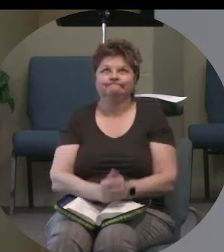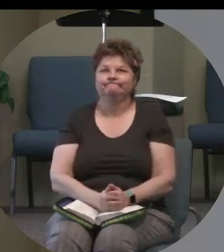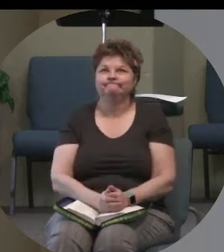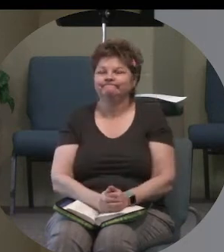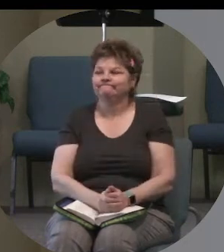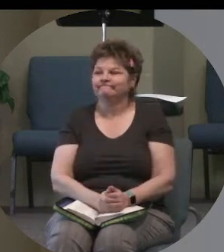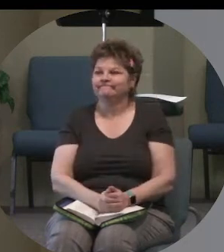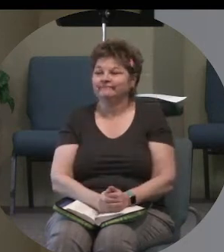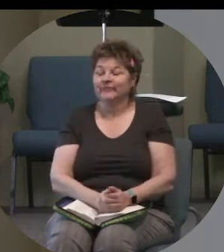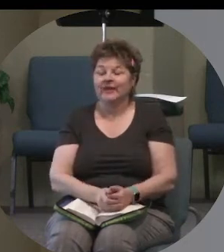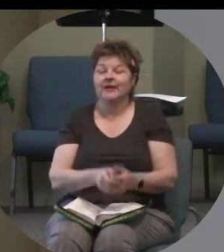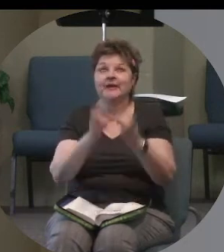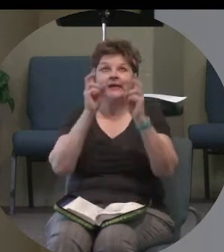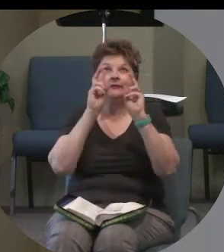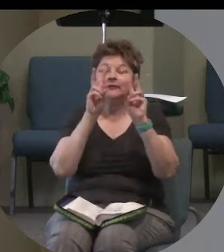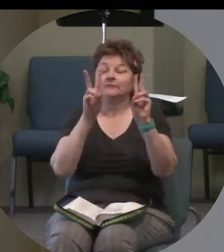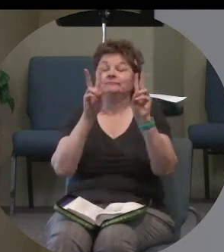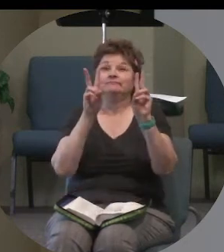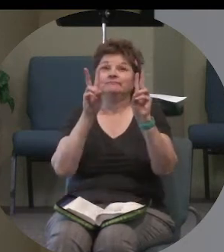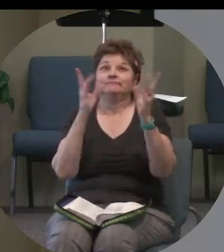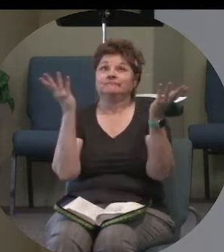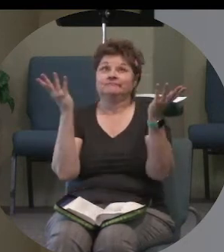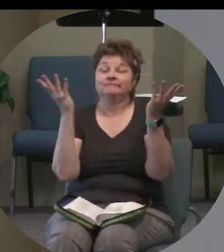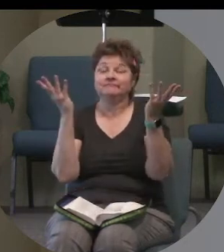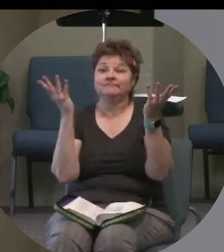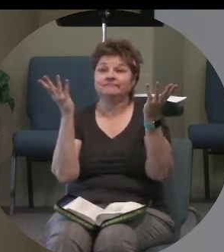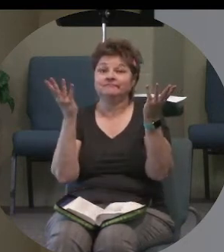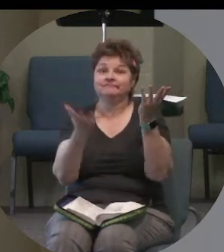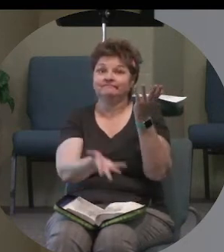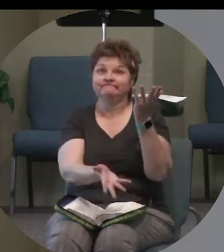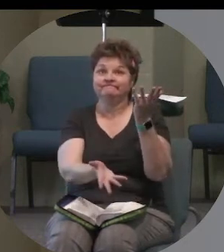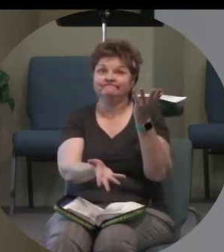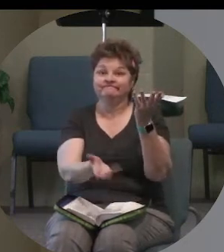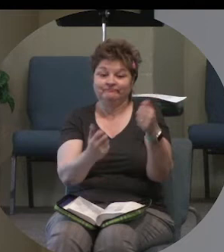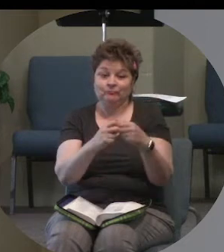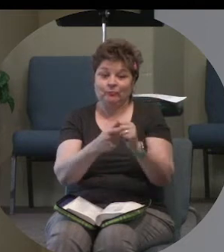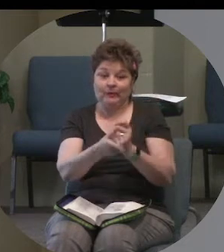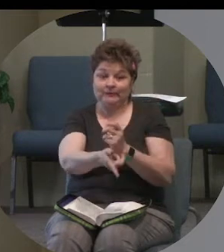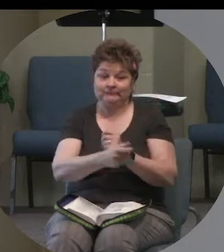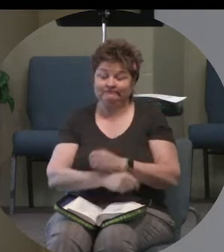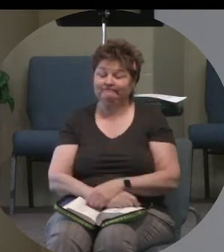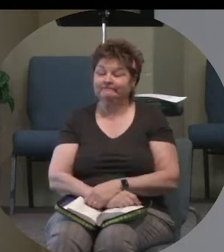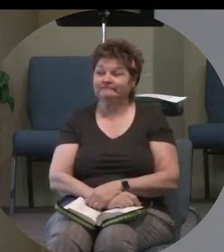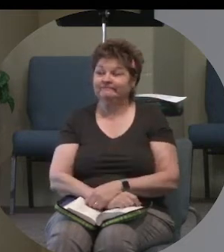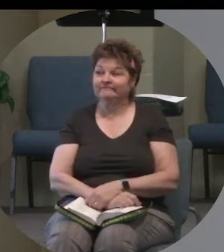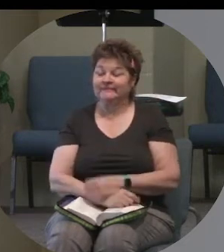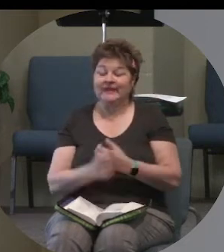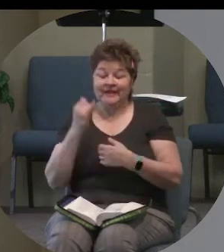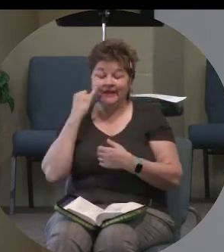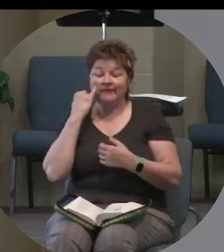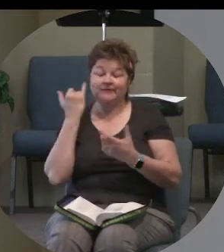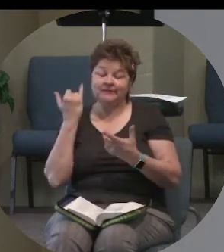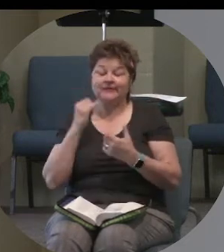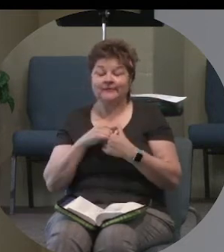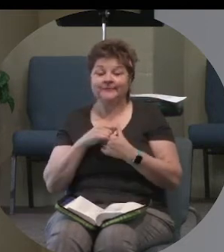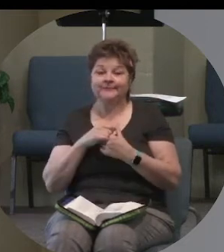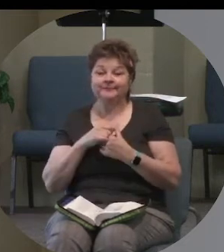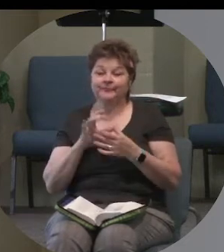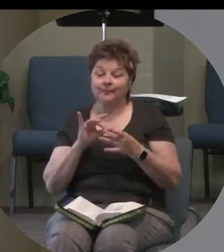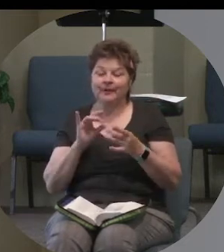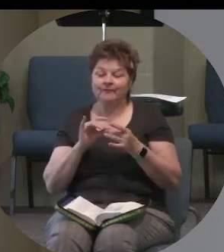and he looks to God, and he goes, here's the problem. Right? If I was going to paraphrase this little